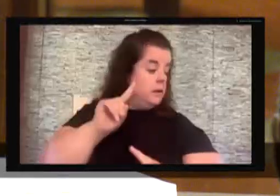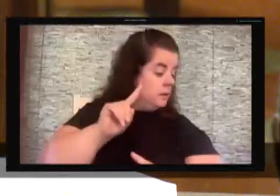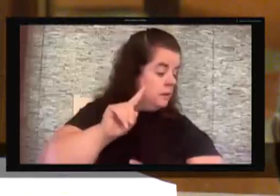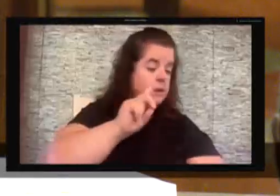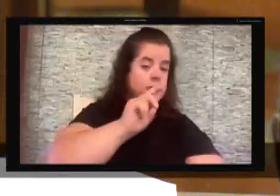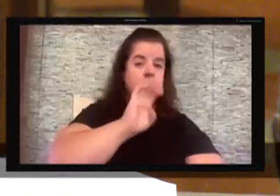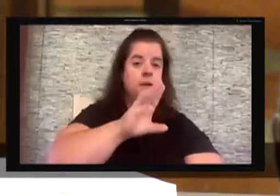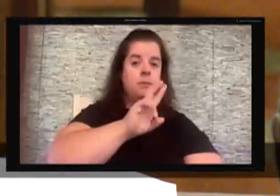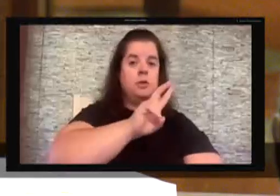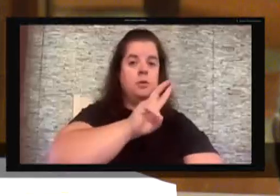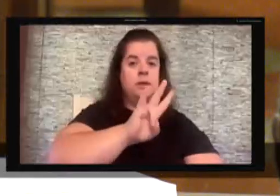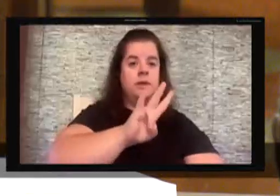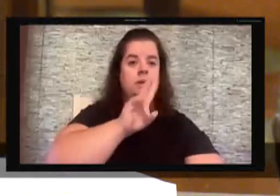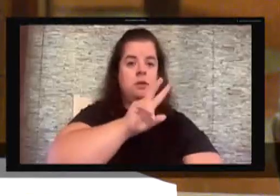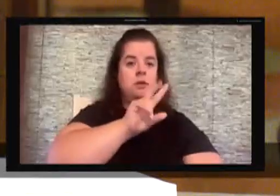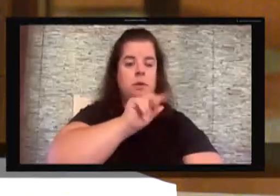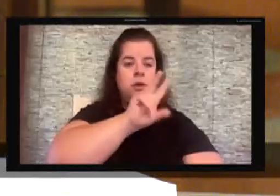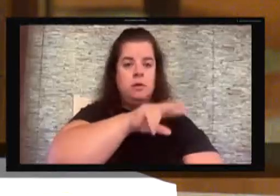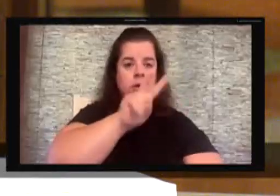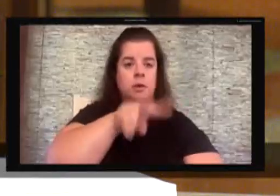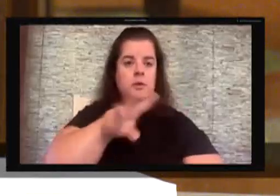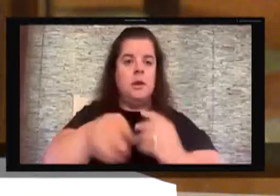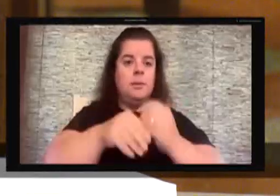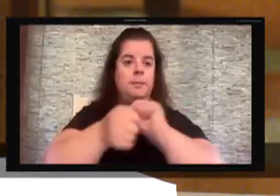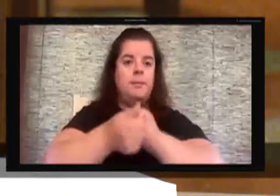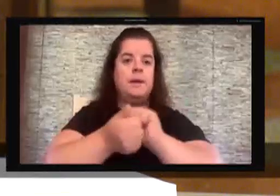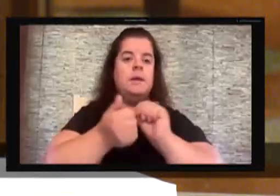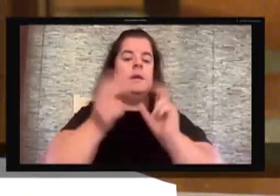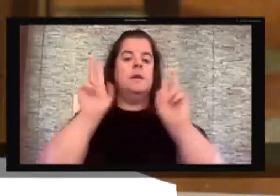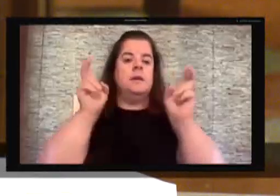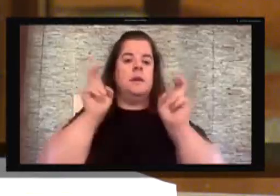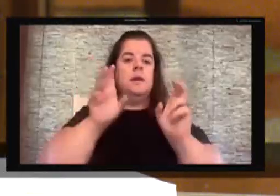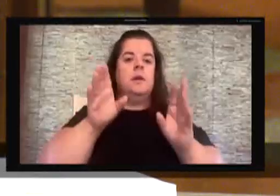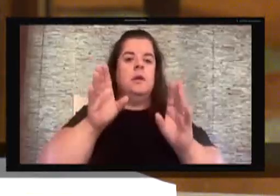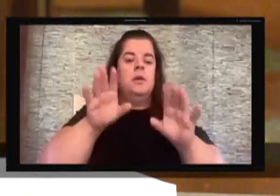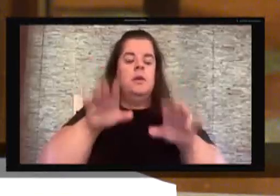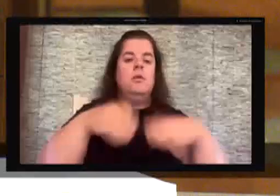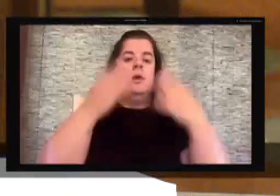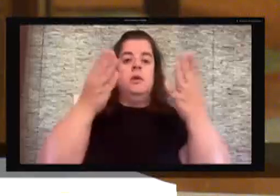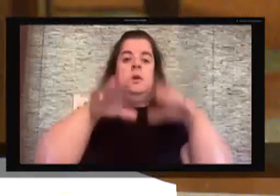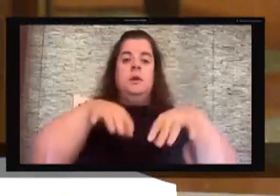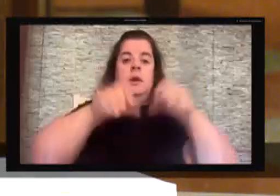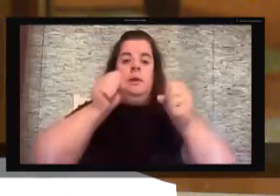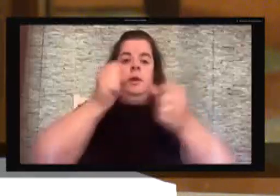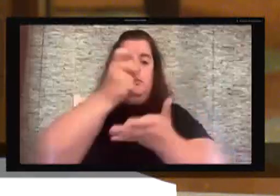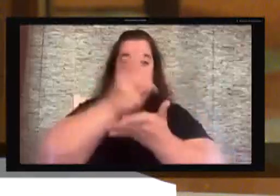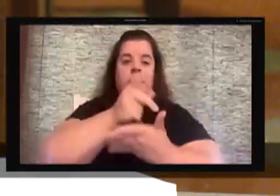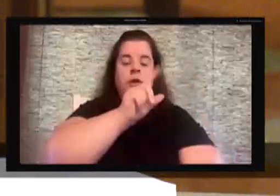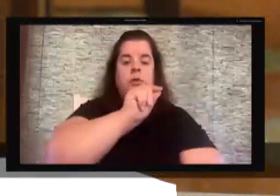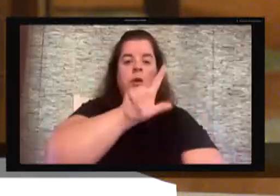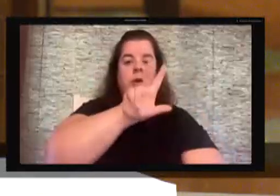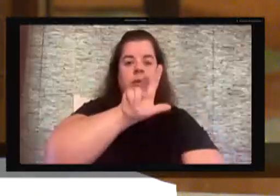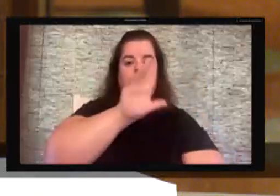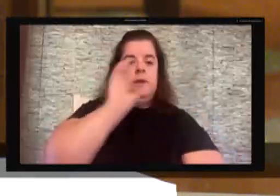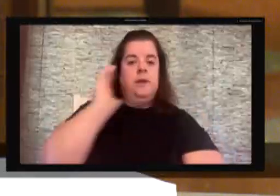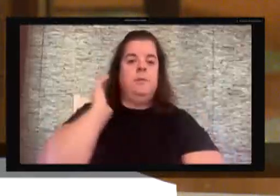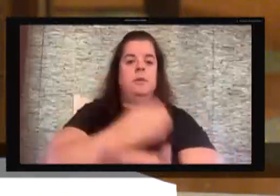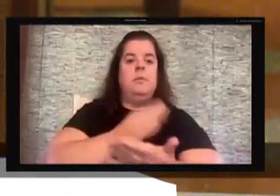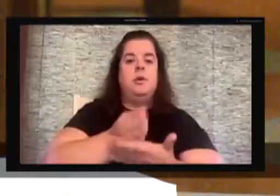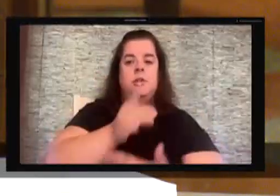December 27th, 2022, as amended, entitled Resolution adopting and approving the 2023 capital budget,